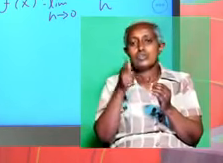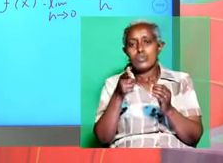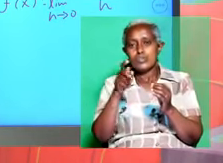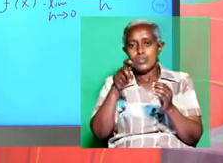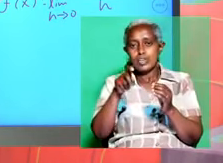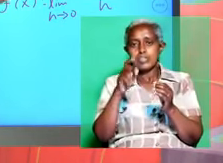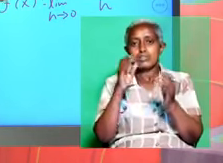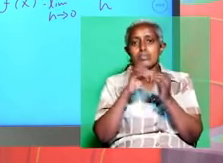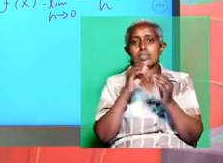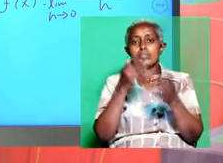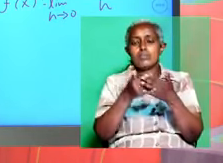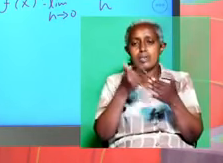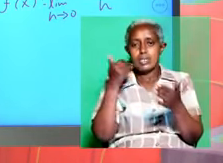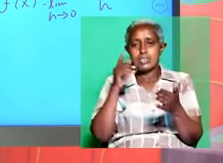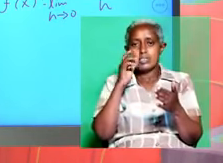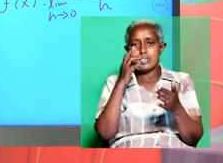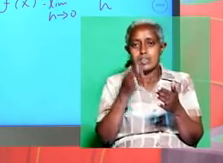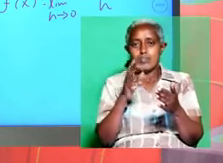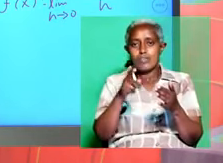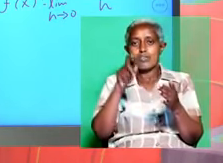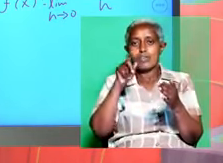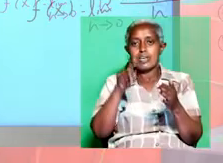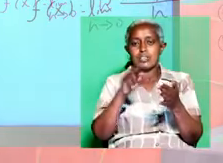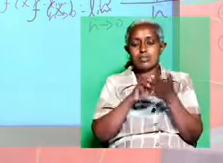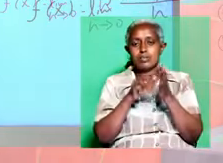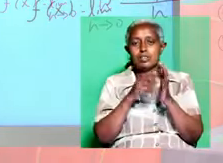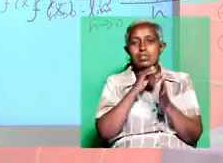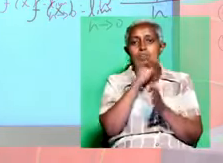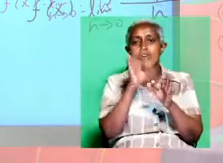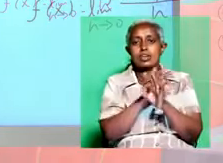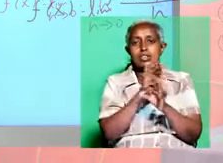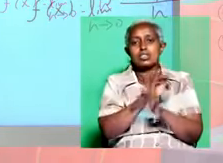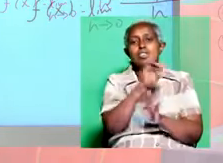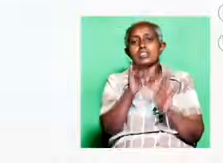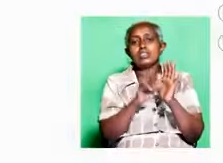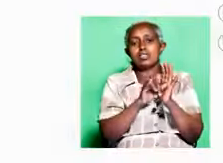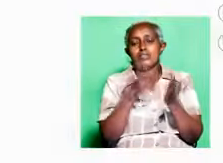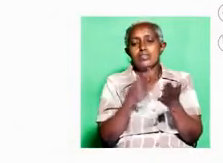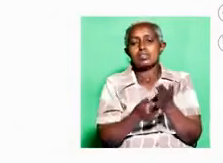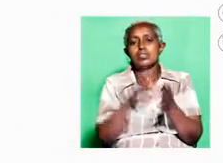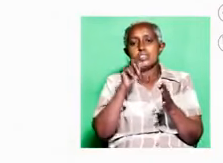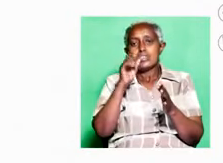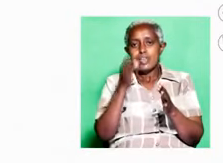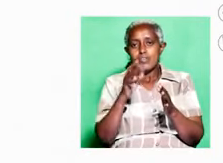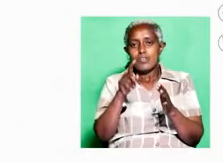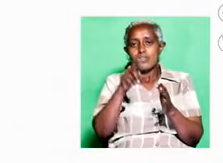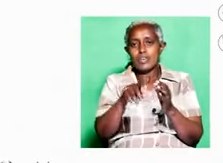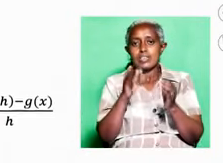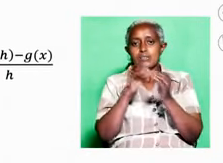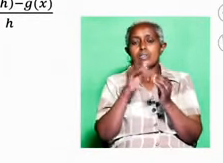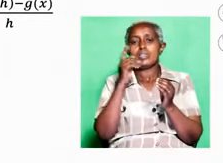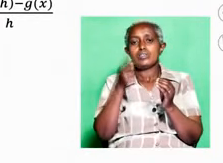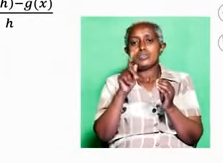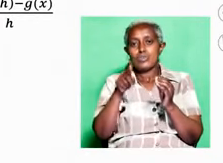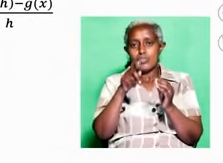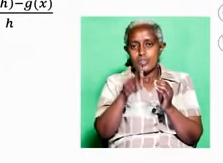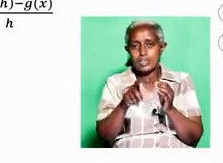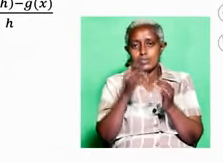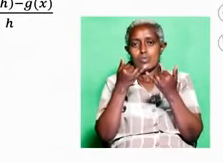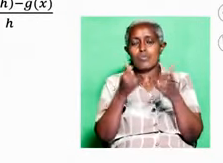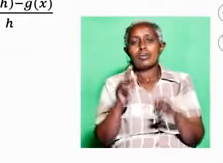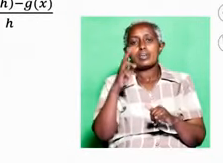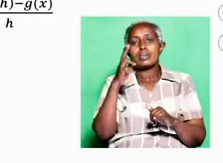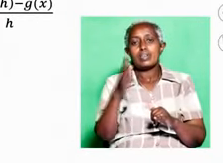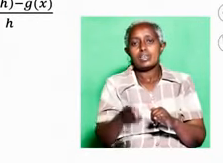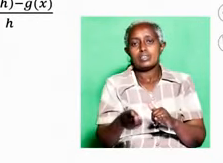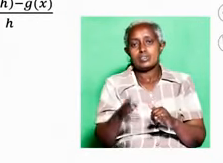h, minus f of x means this function itself, so this it is f of x plus g of x over h.